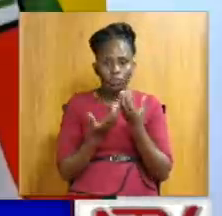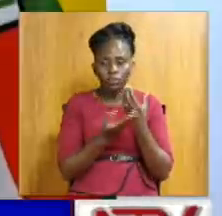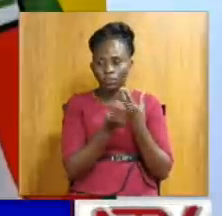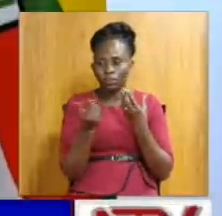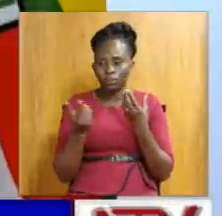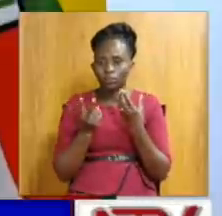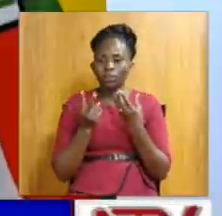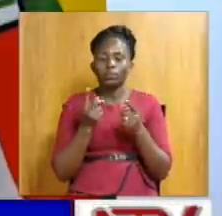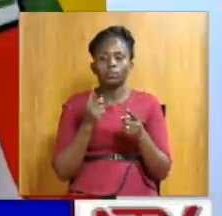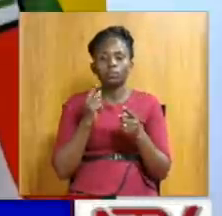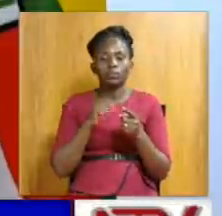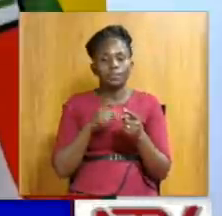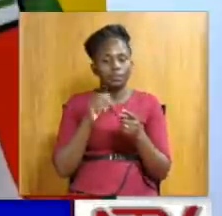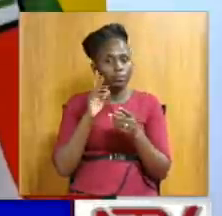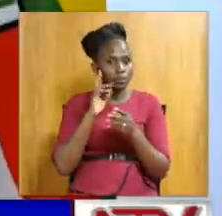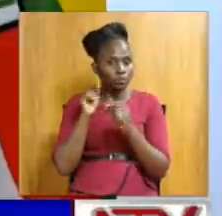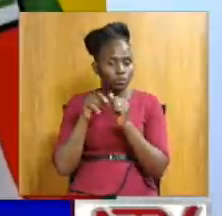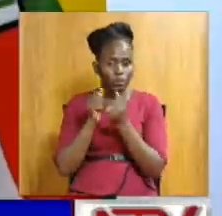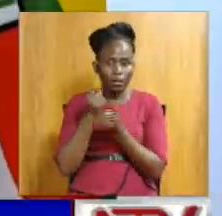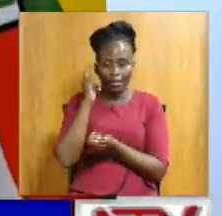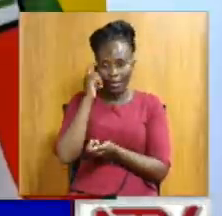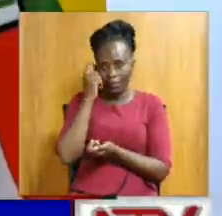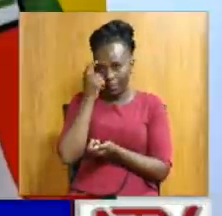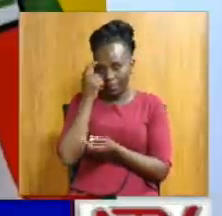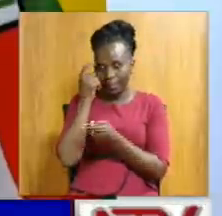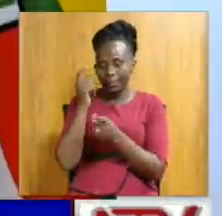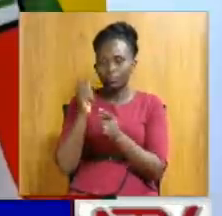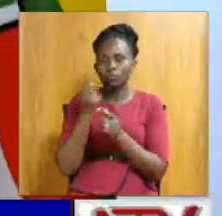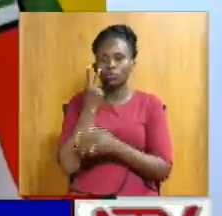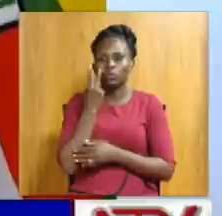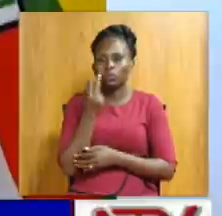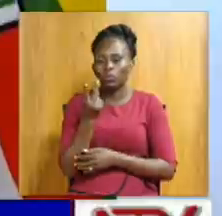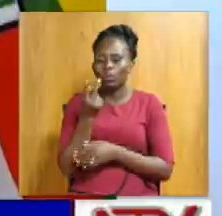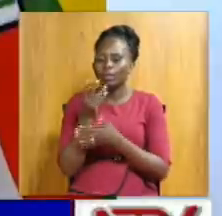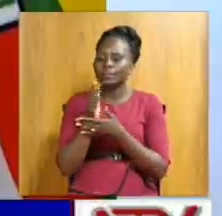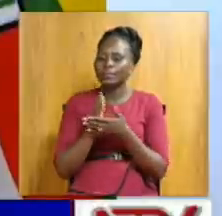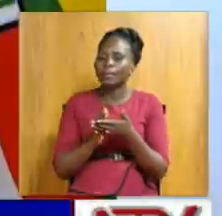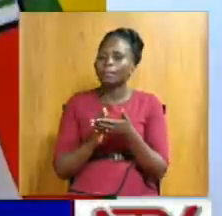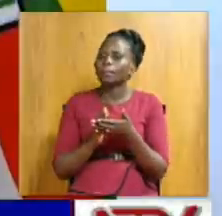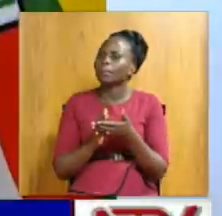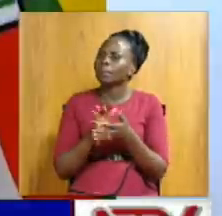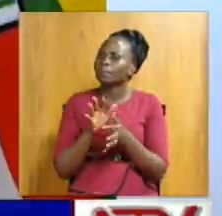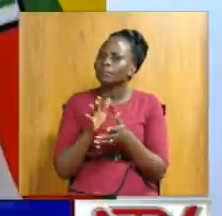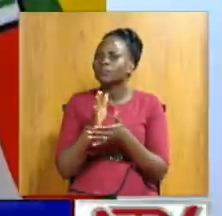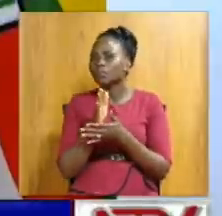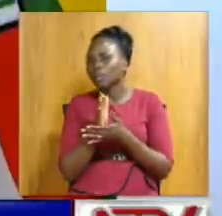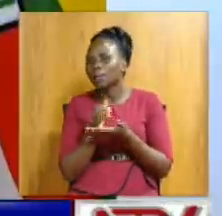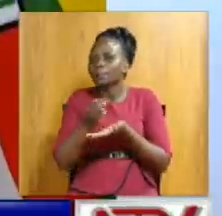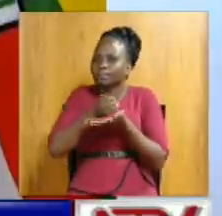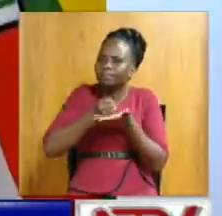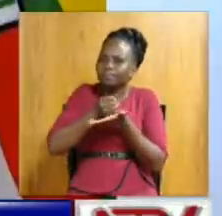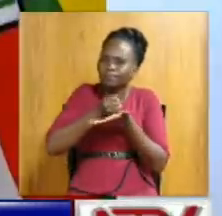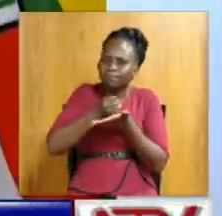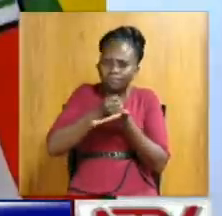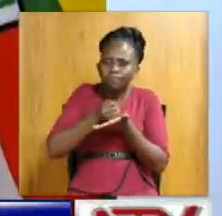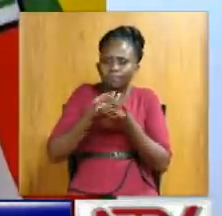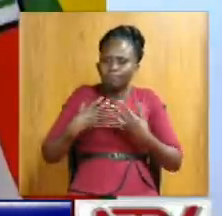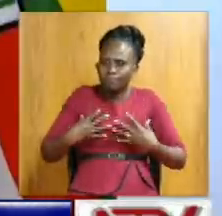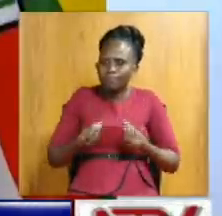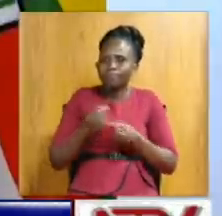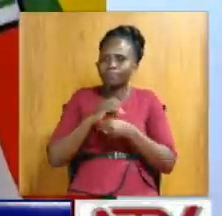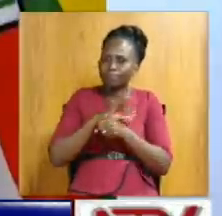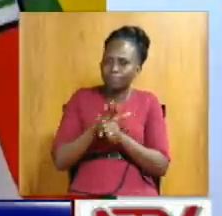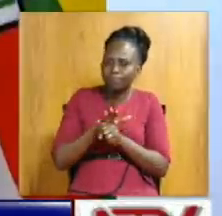of the environment, have discovered substances that seem to cure corona and other